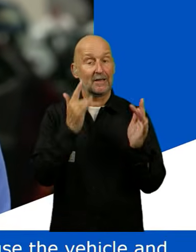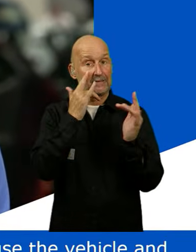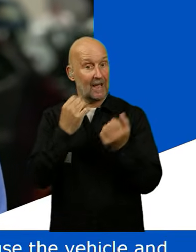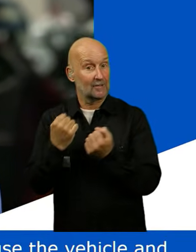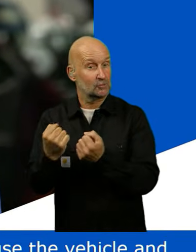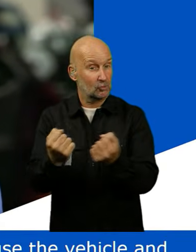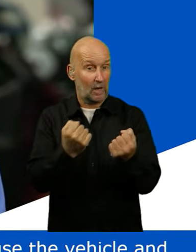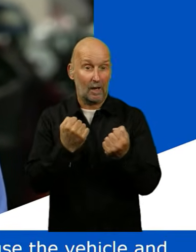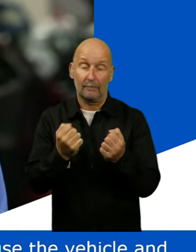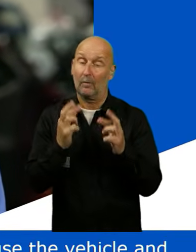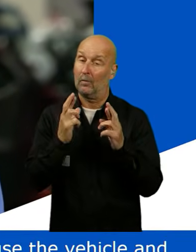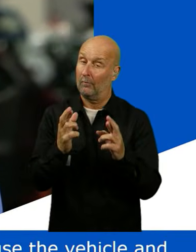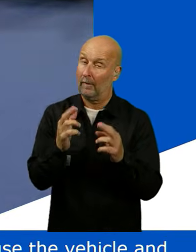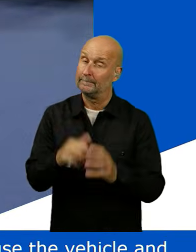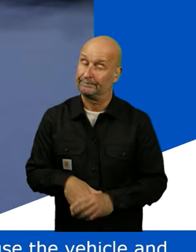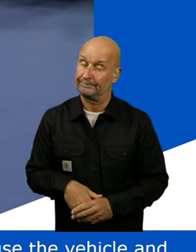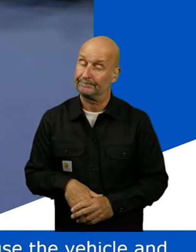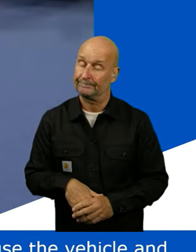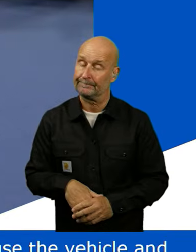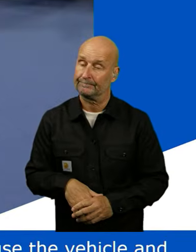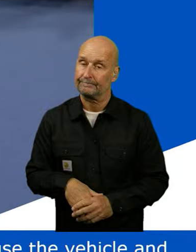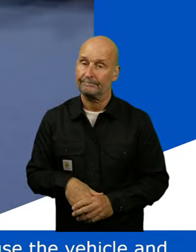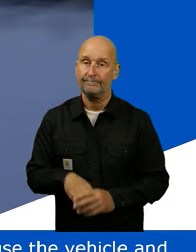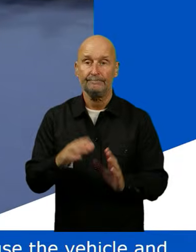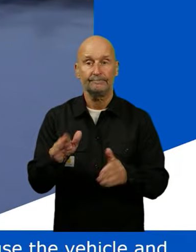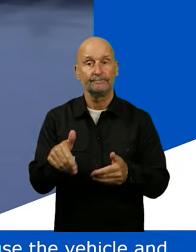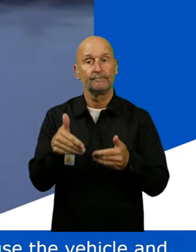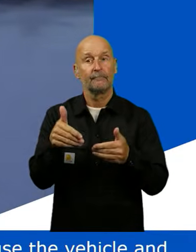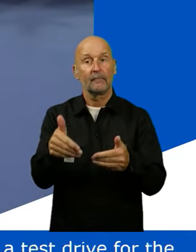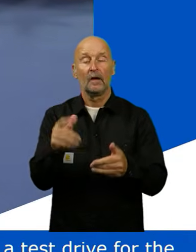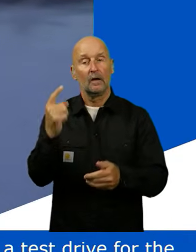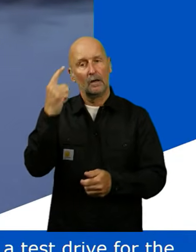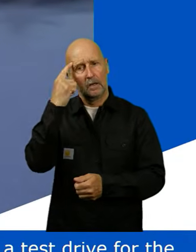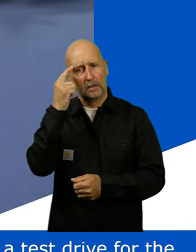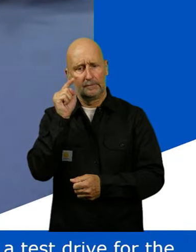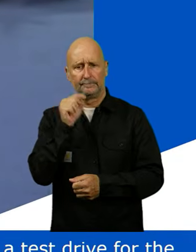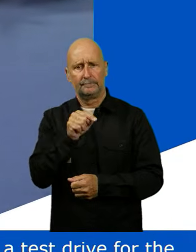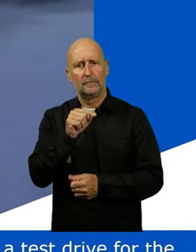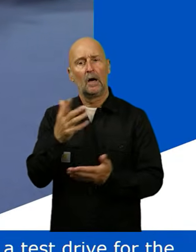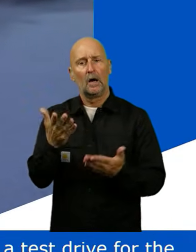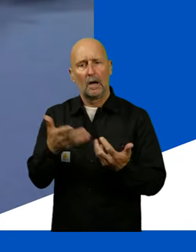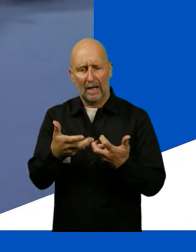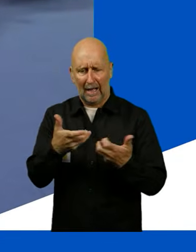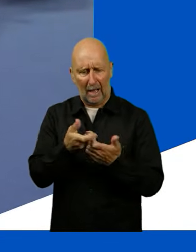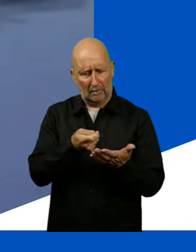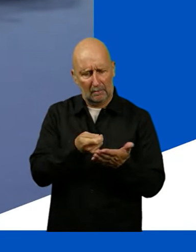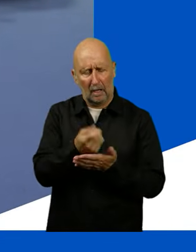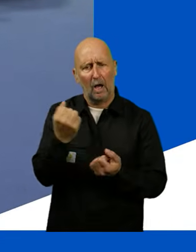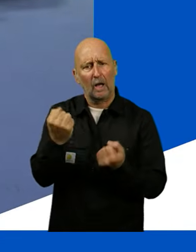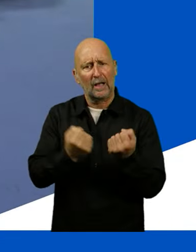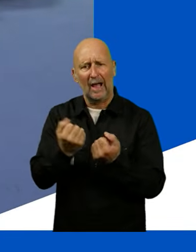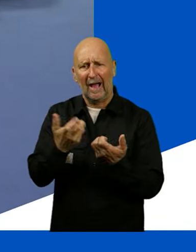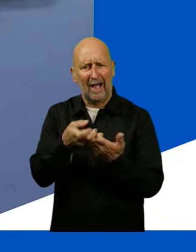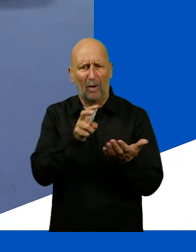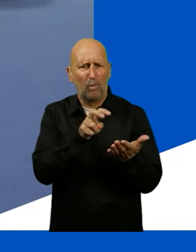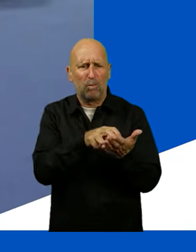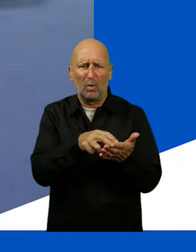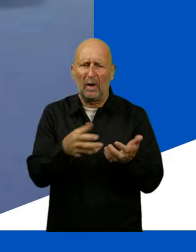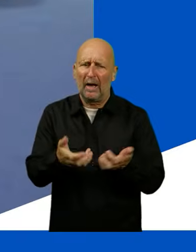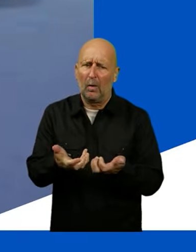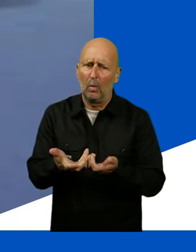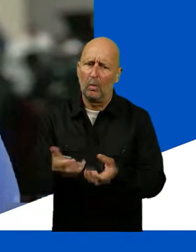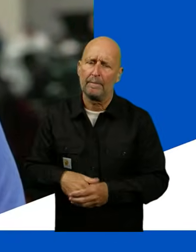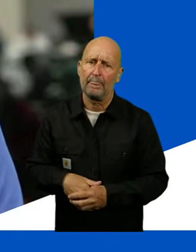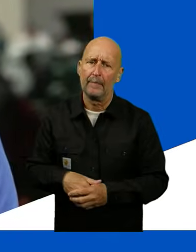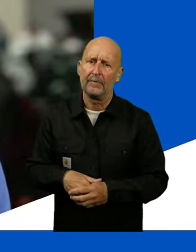vehicle that they're interested in. And so what's the next step when they first think about getting a car? How do they book an appointment, that sort of thing? So